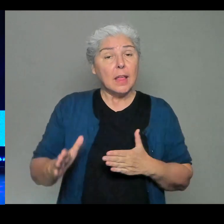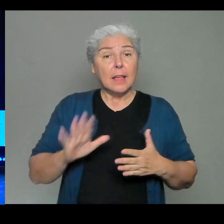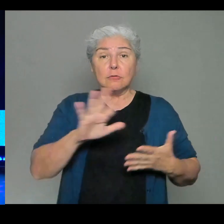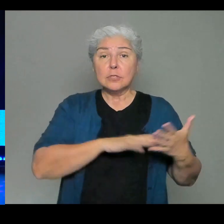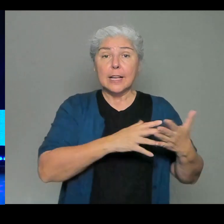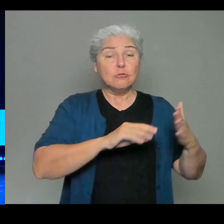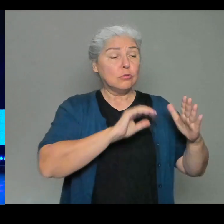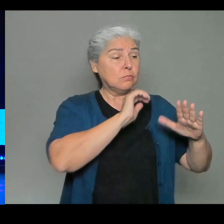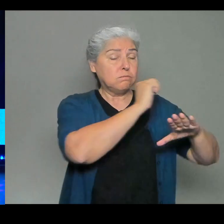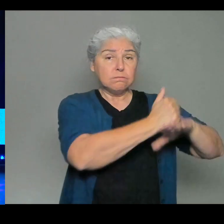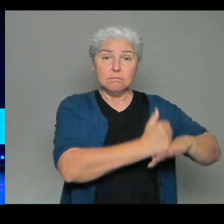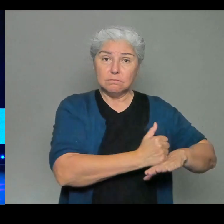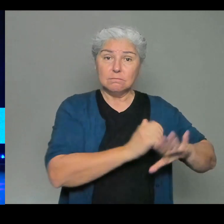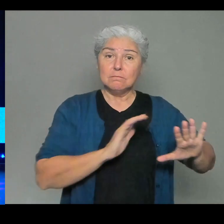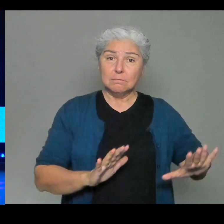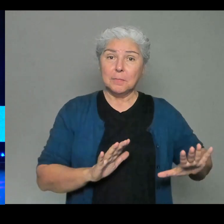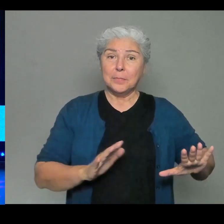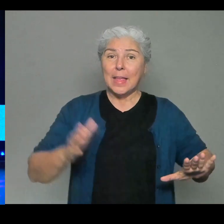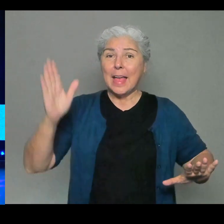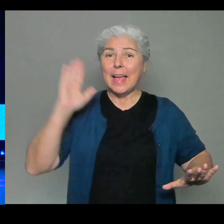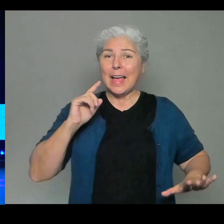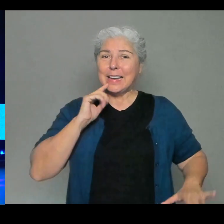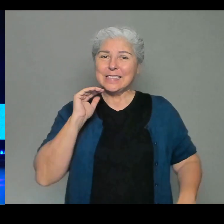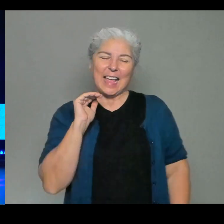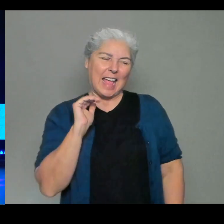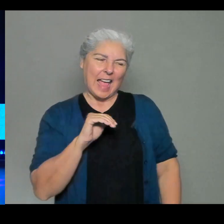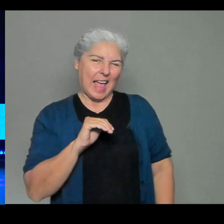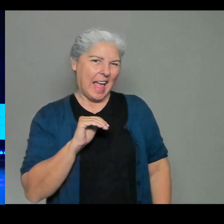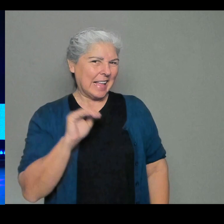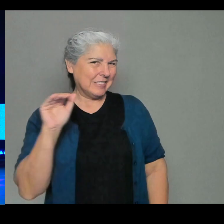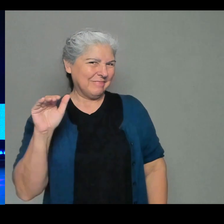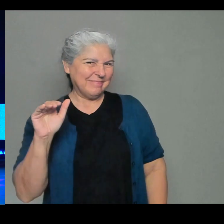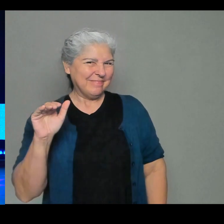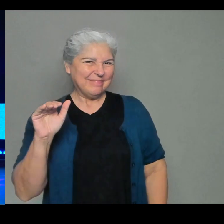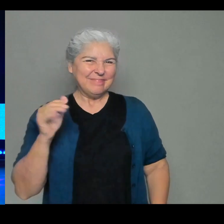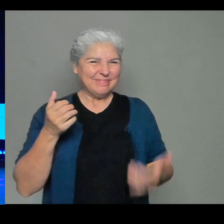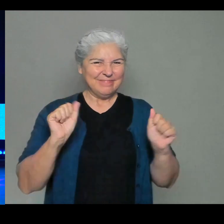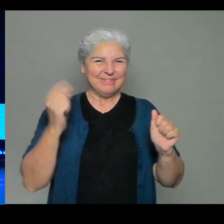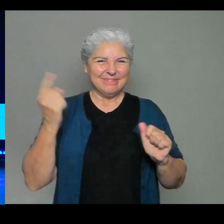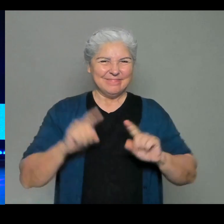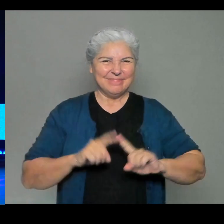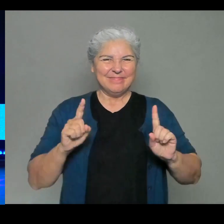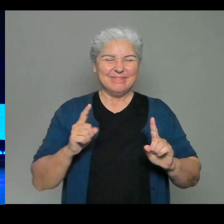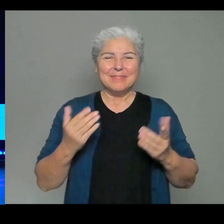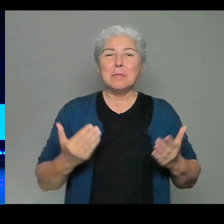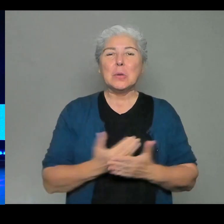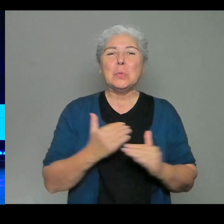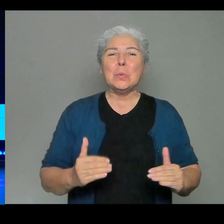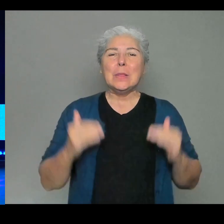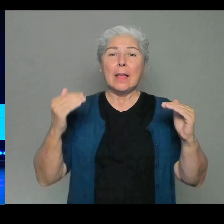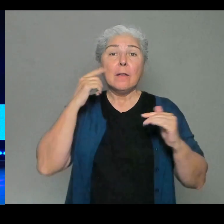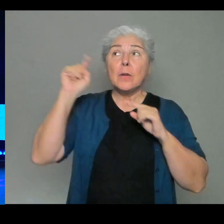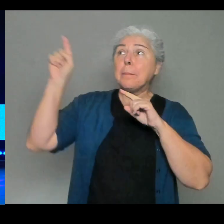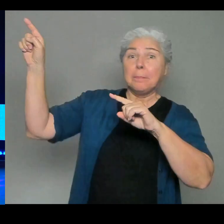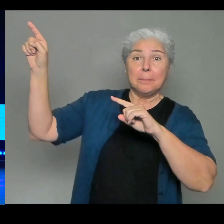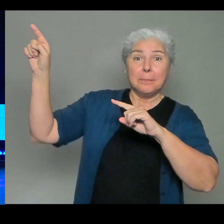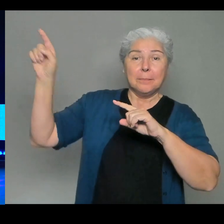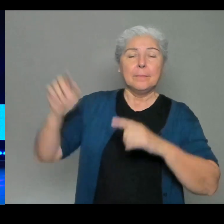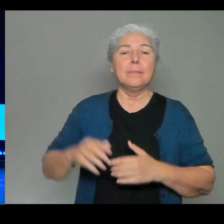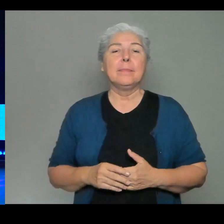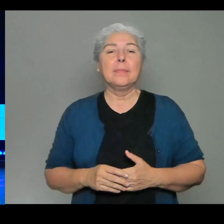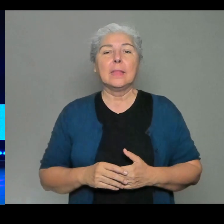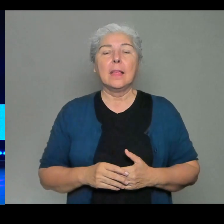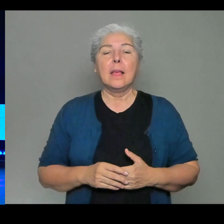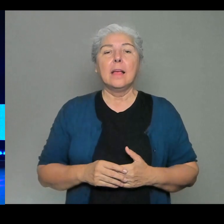it. You know, I had my schedule set out. And God said, no, I want you to do something different. And I want you to take it to another level for